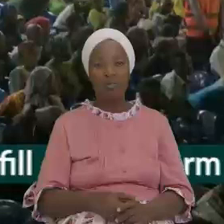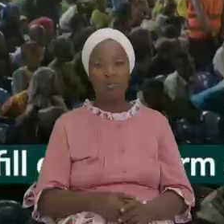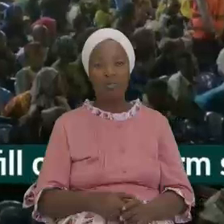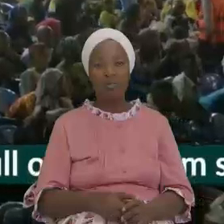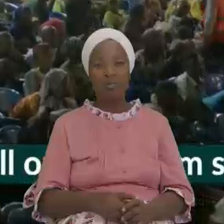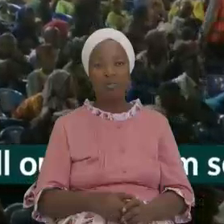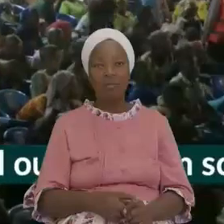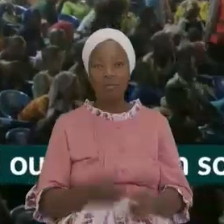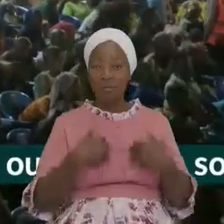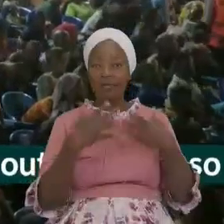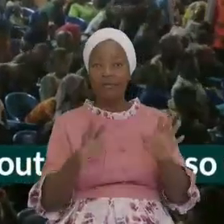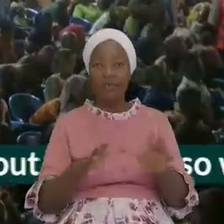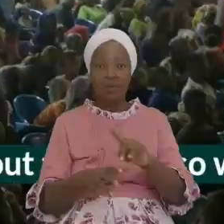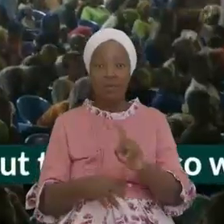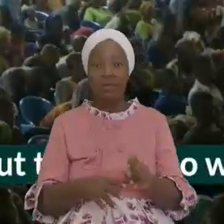Have you